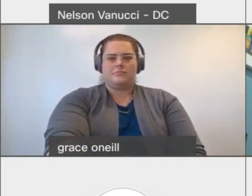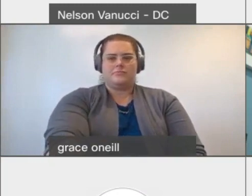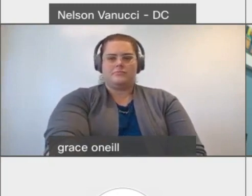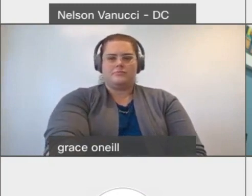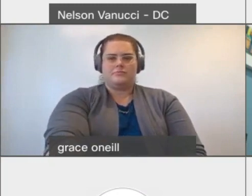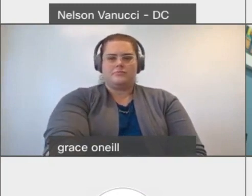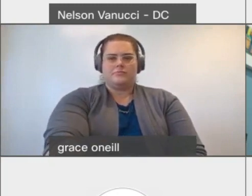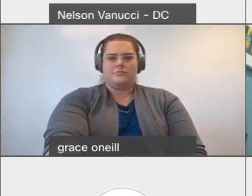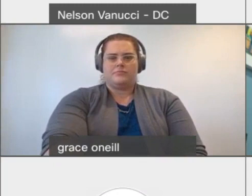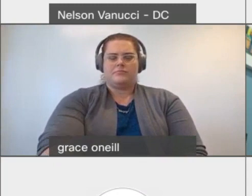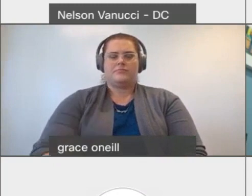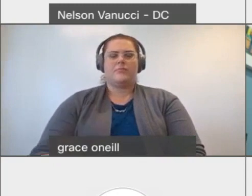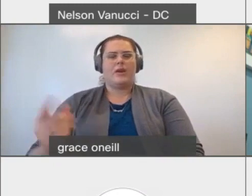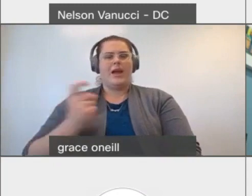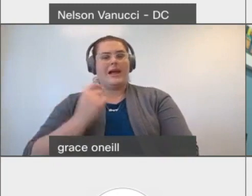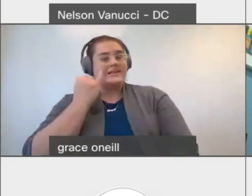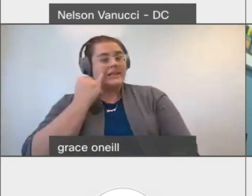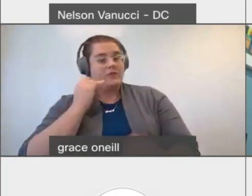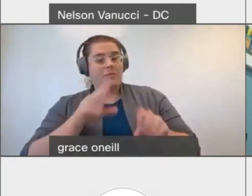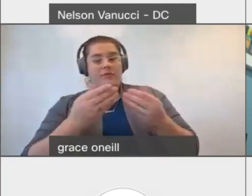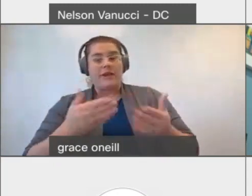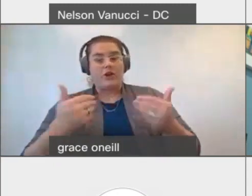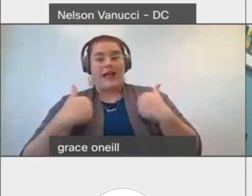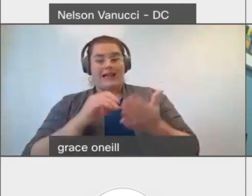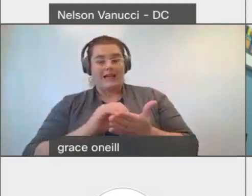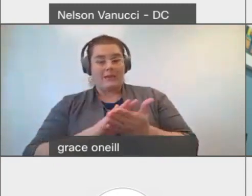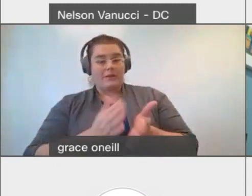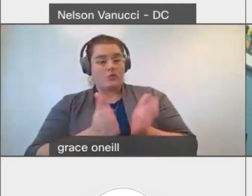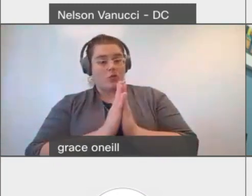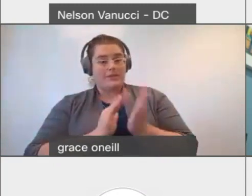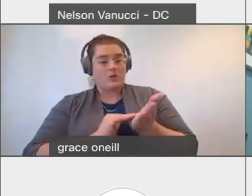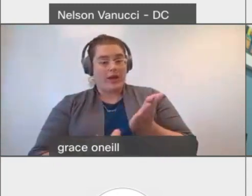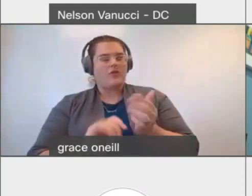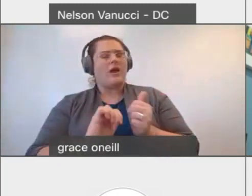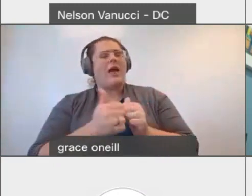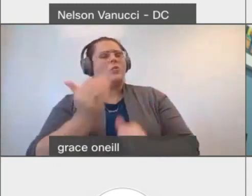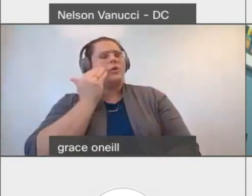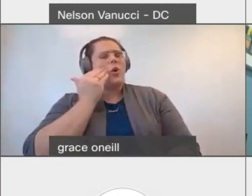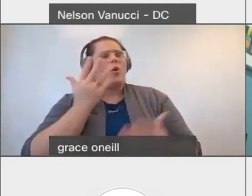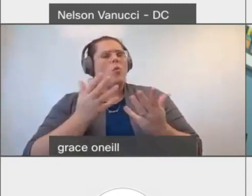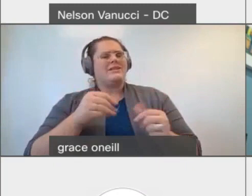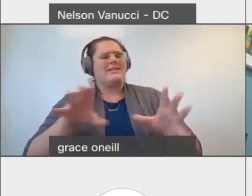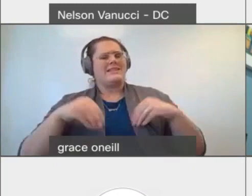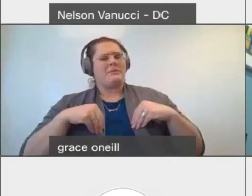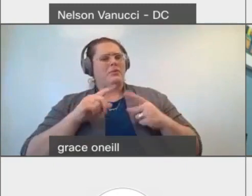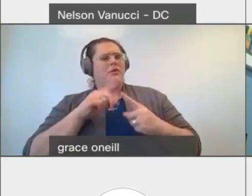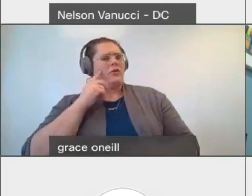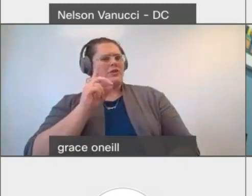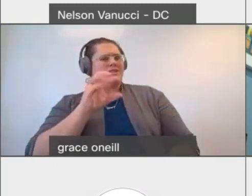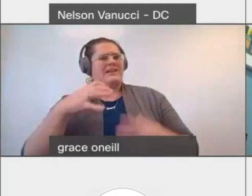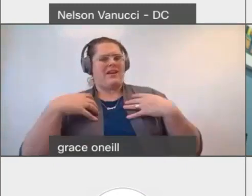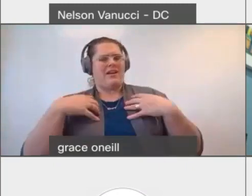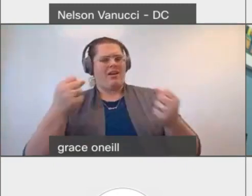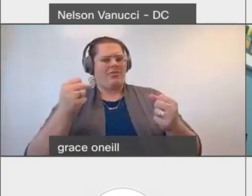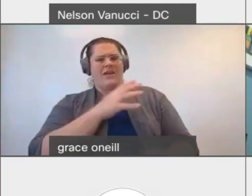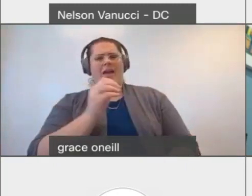If a provider has the documents to request a waiver, how do we know what is acceptable to DC Health, and how do we know